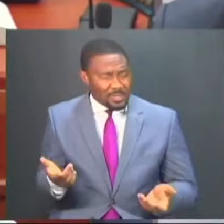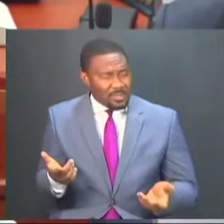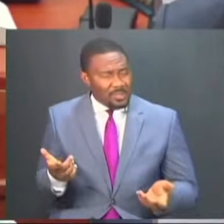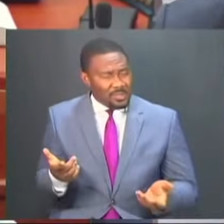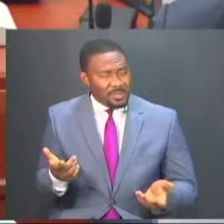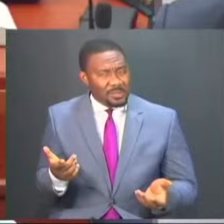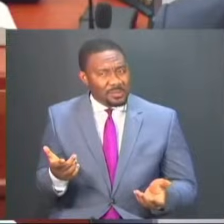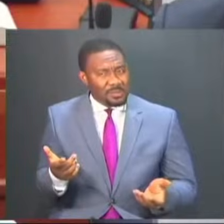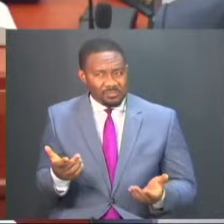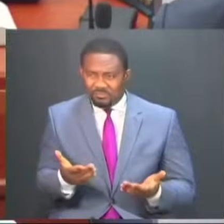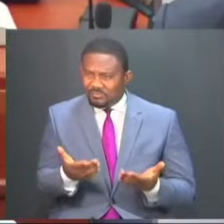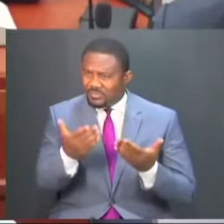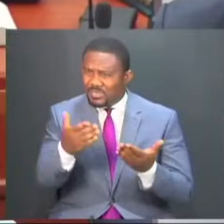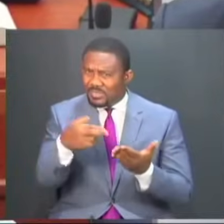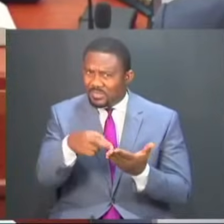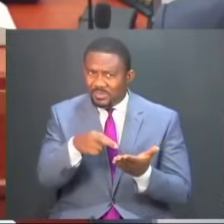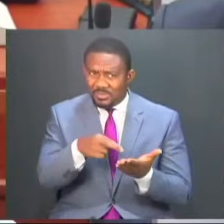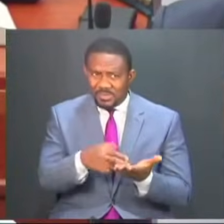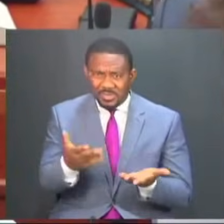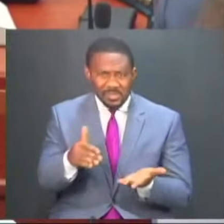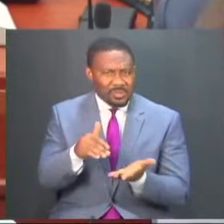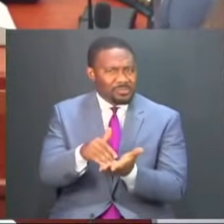on this matter.